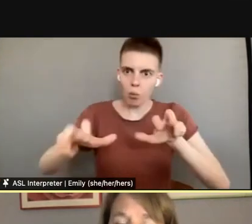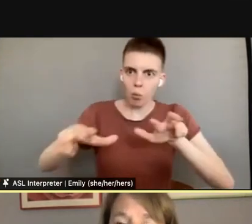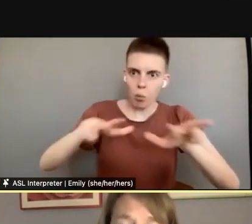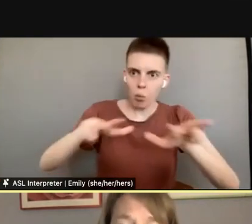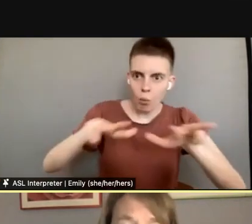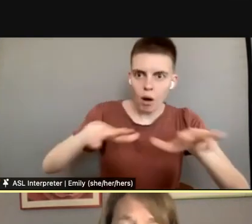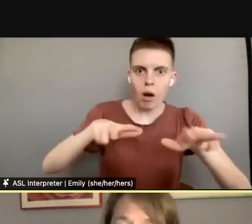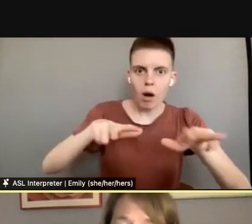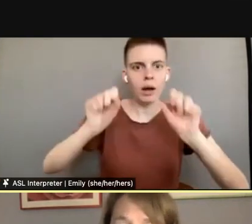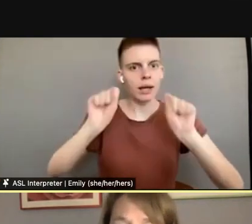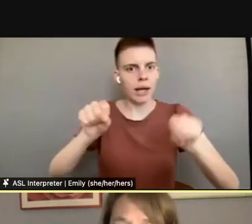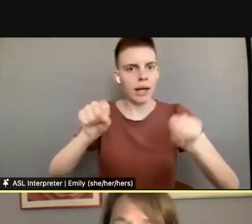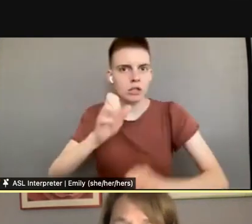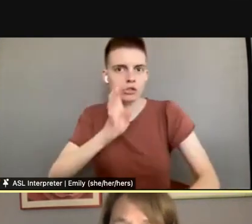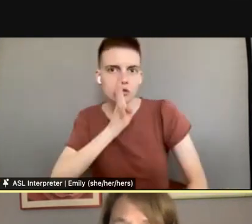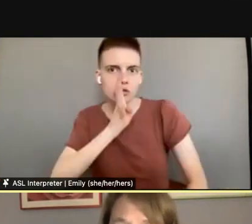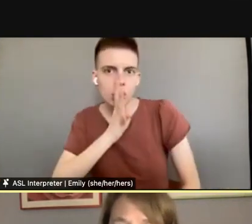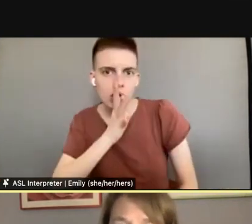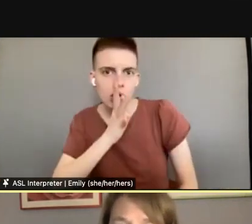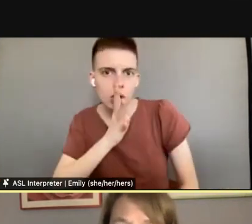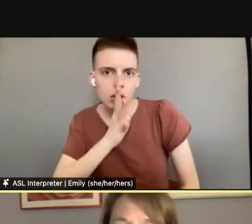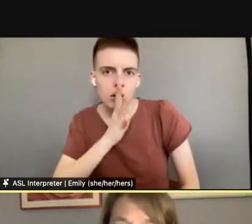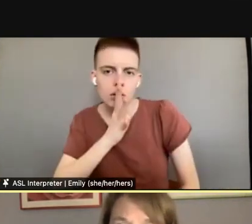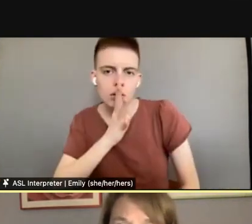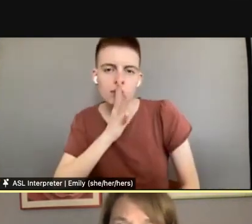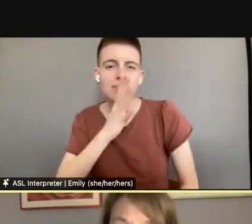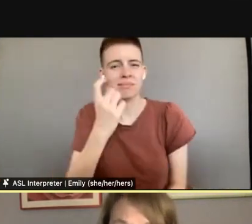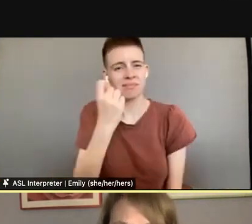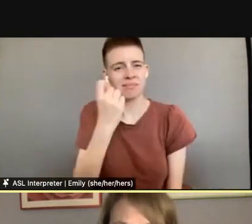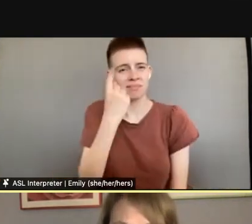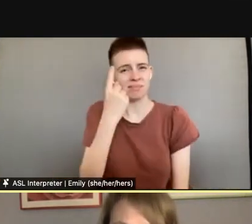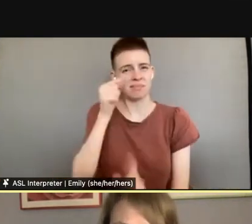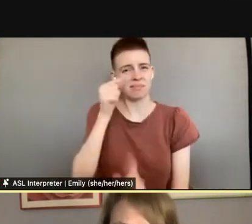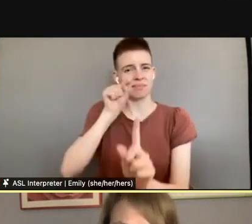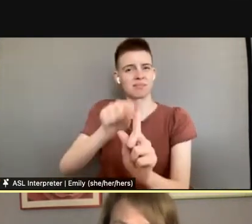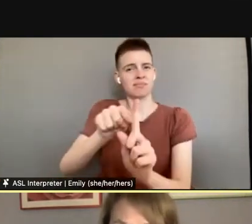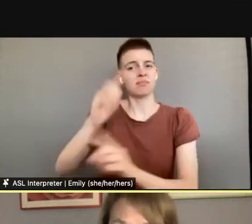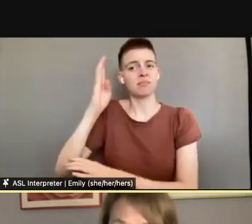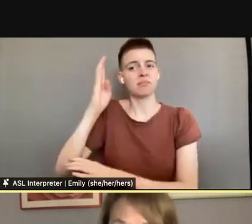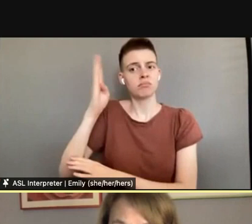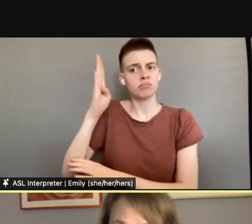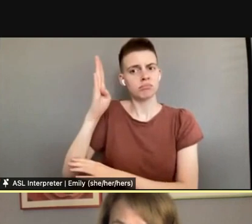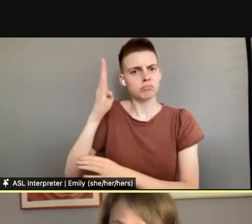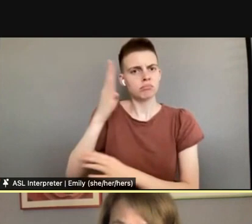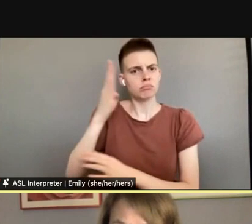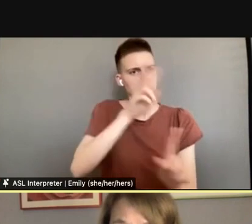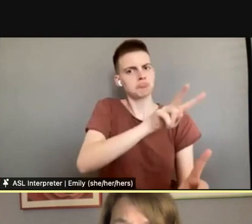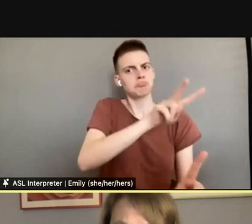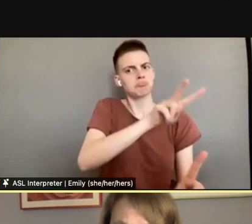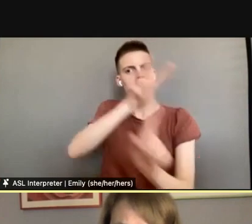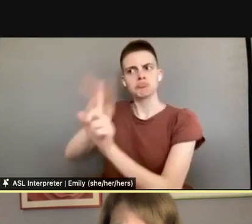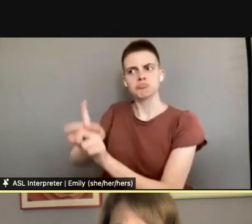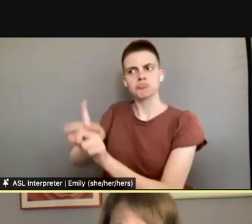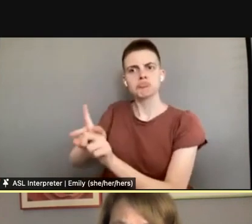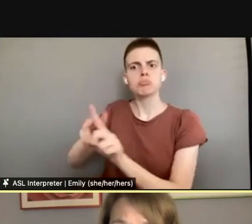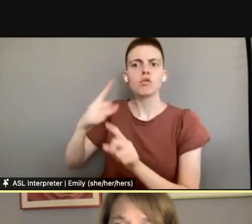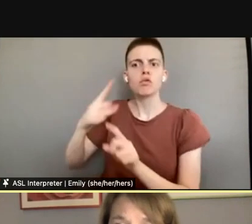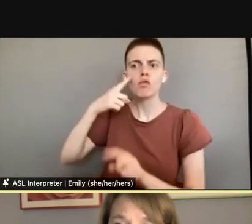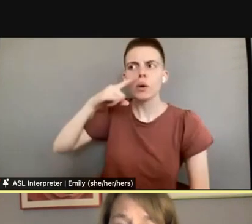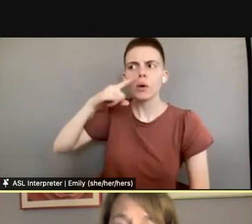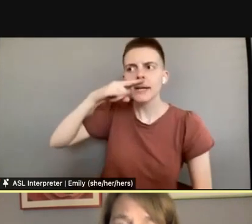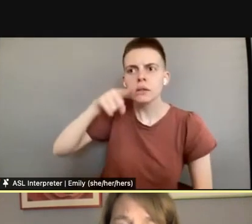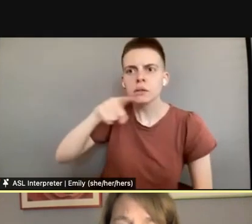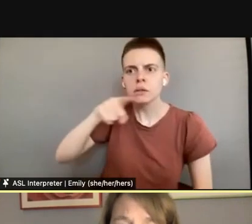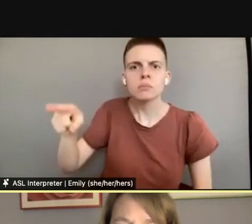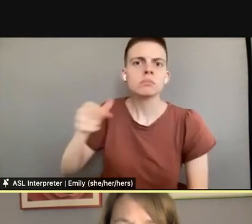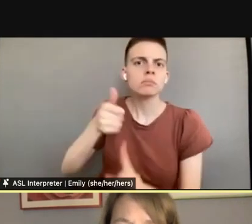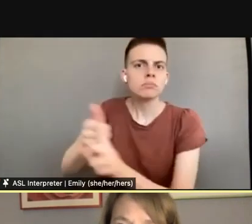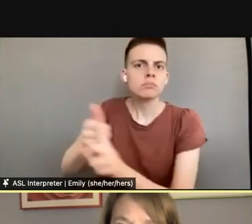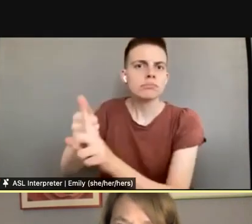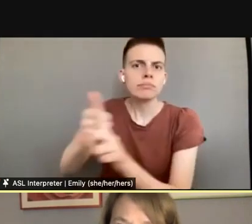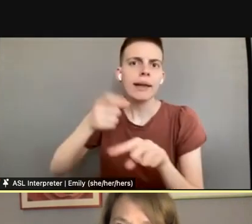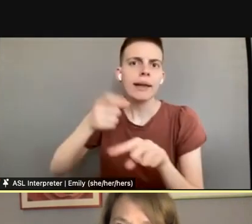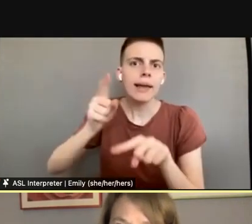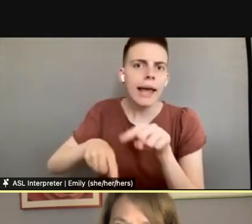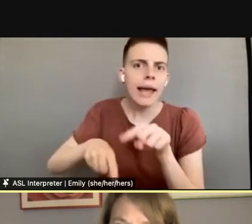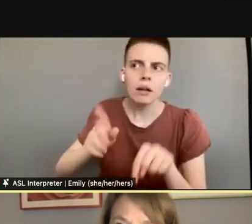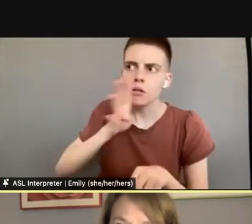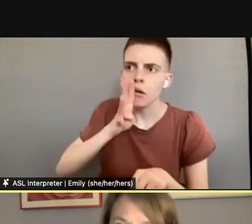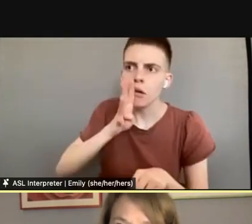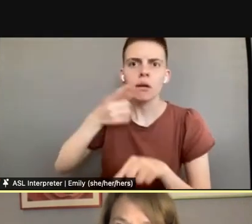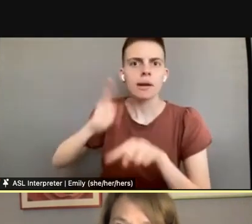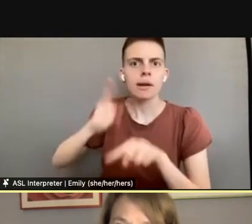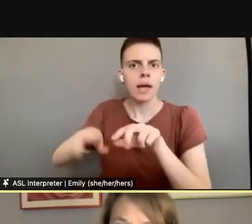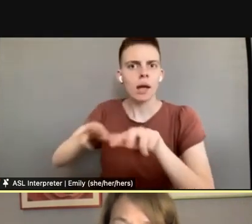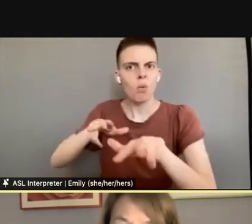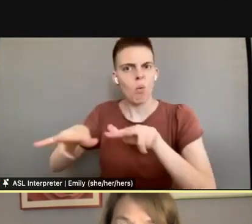But I want you to know that this presentation applies equally to children who are not able to do those things. And that the child who's